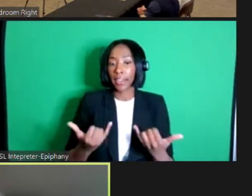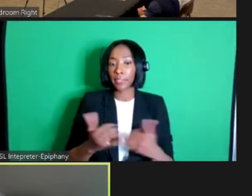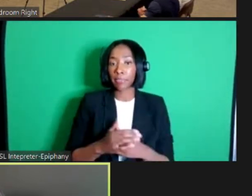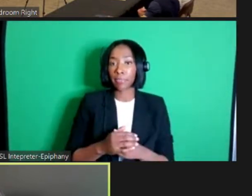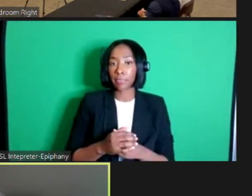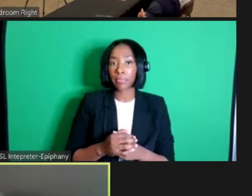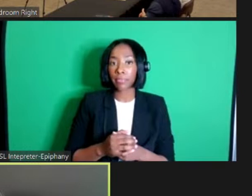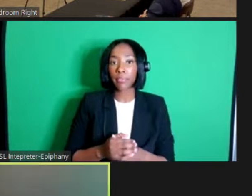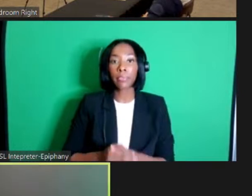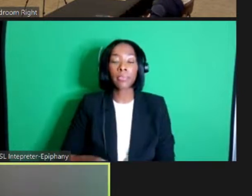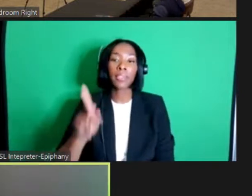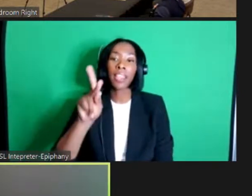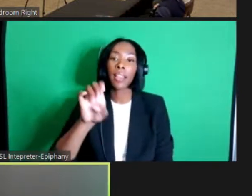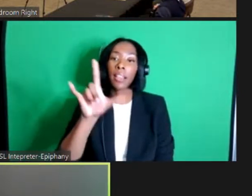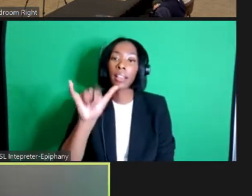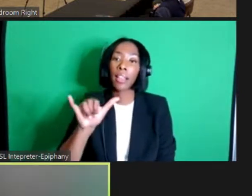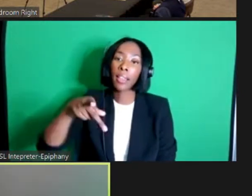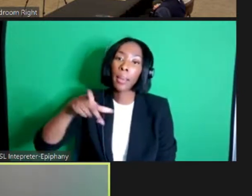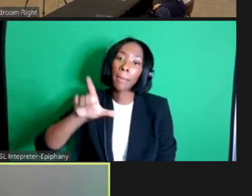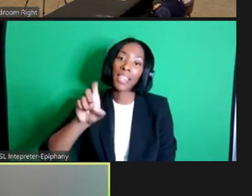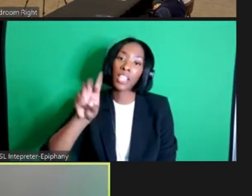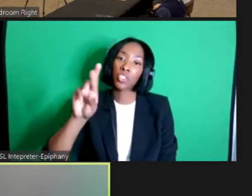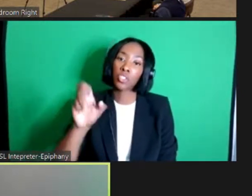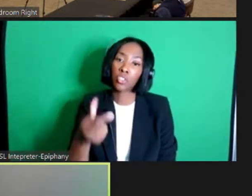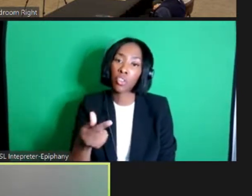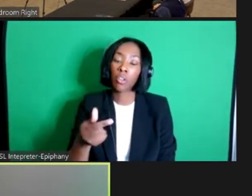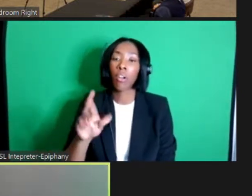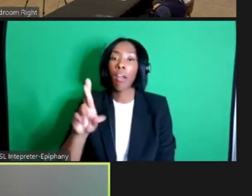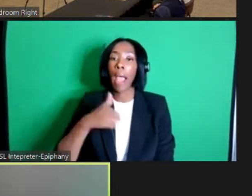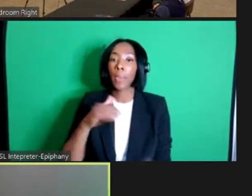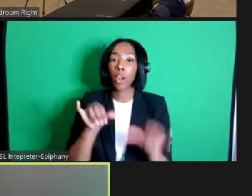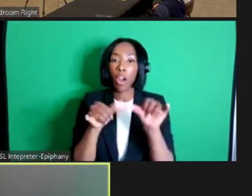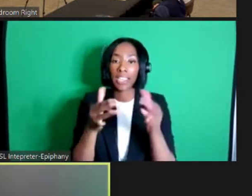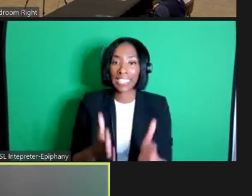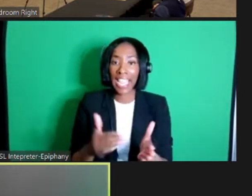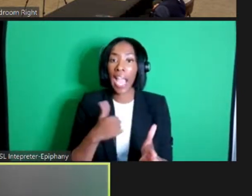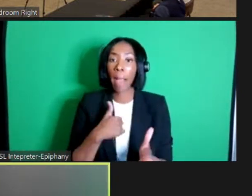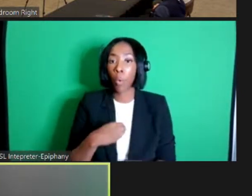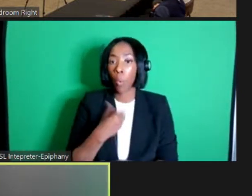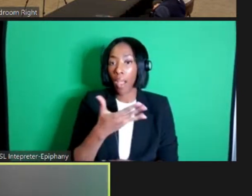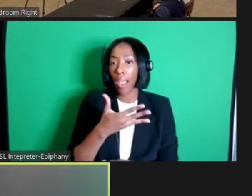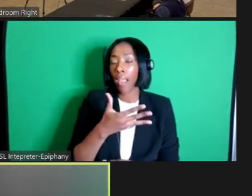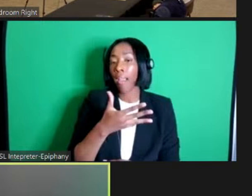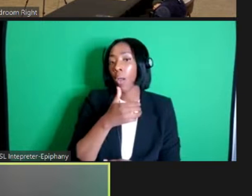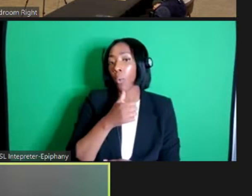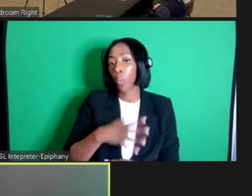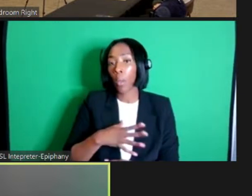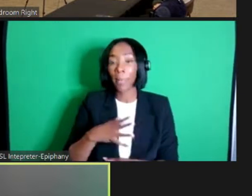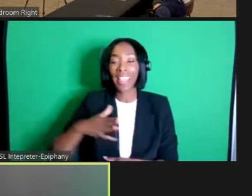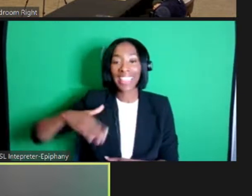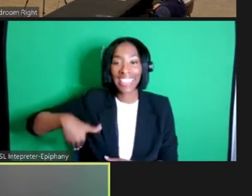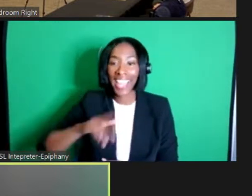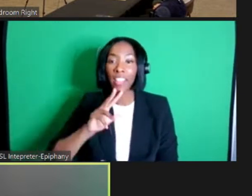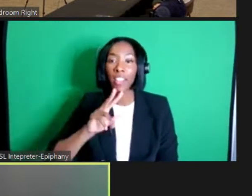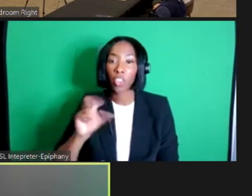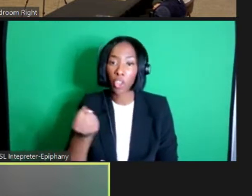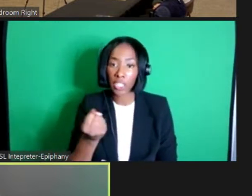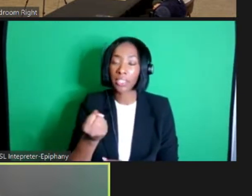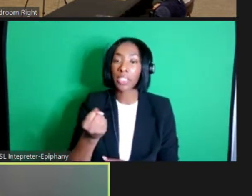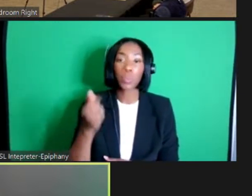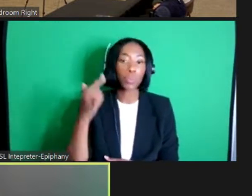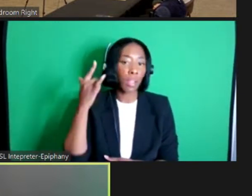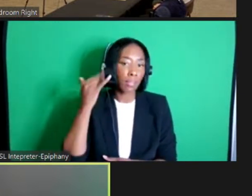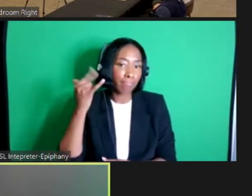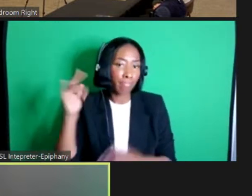Hi, I'm Kelly Pledger. I'm an architect with Trans Systems. I'm a white woman in my late 30s with long blonde hair, and today I'm wearing a purple